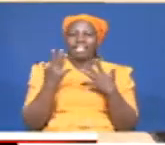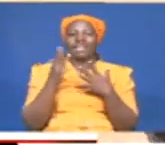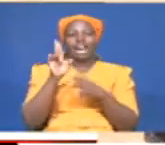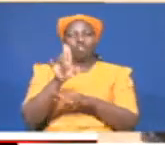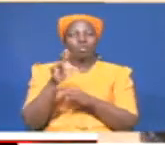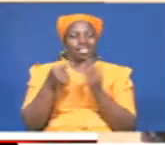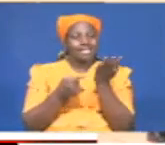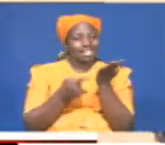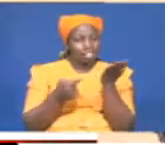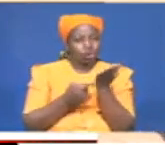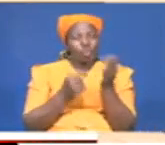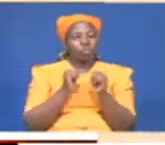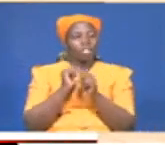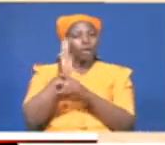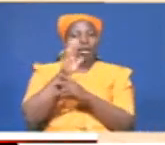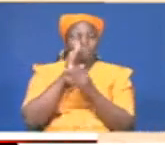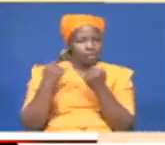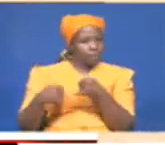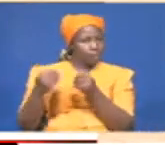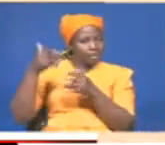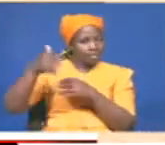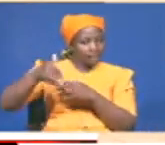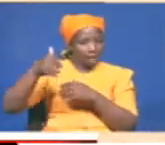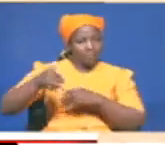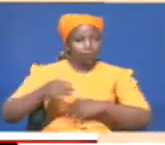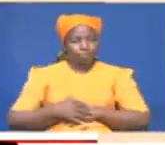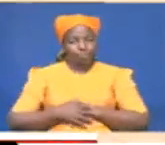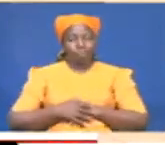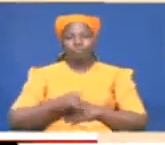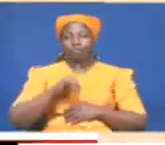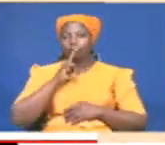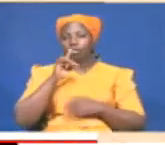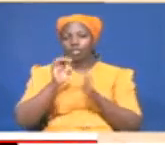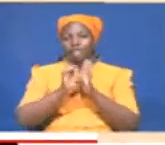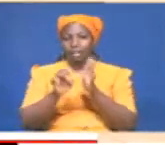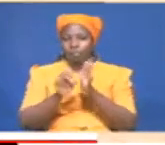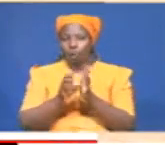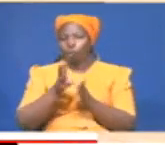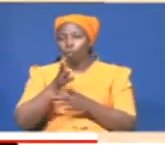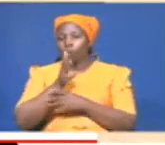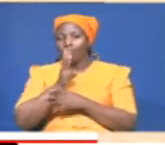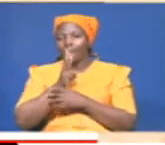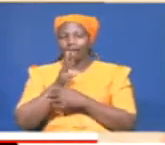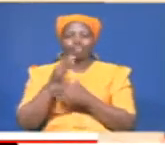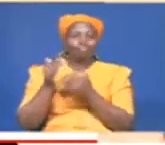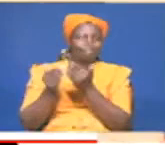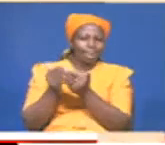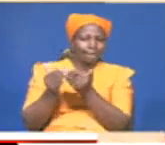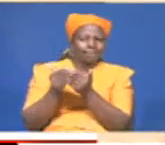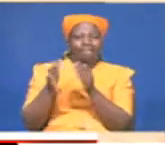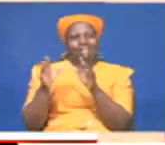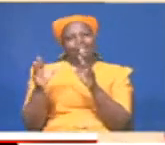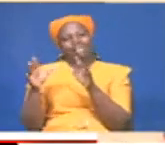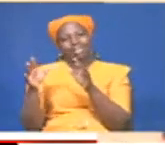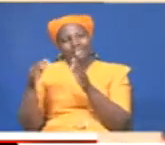going to be implemented here are automated. So like the water treatment plant, maybe the